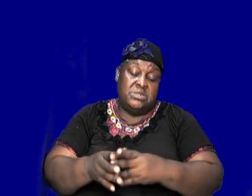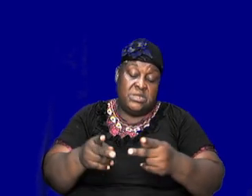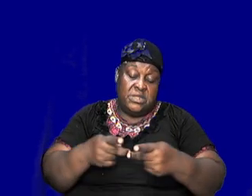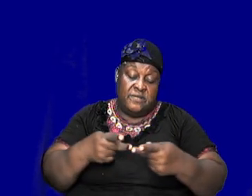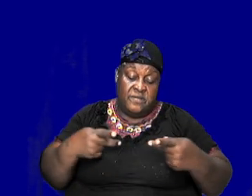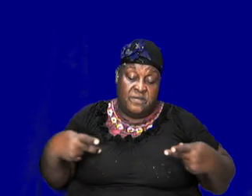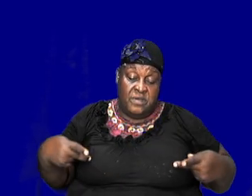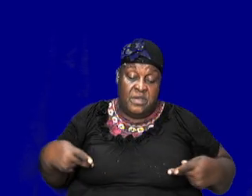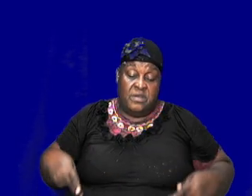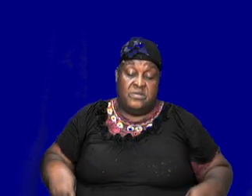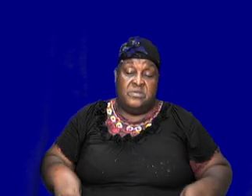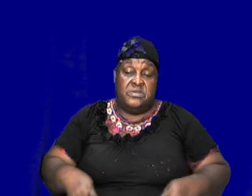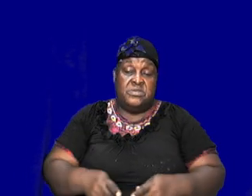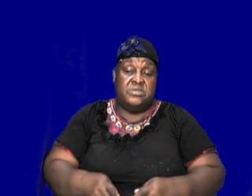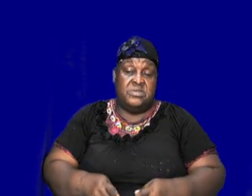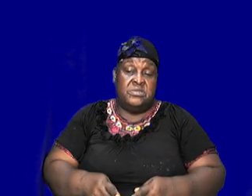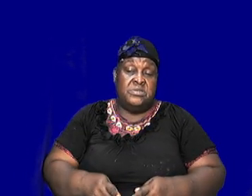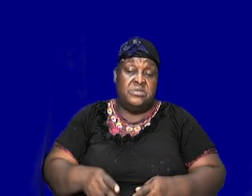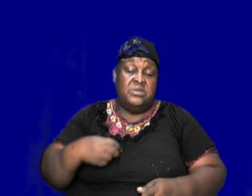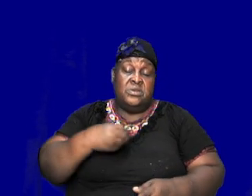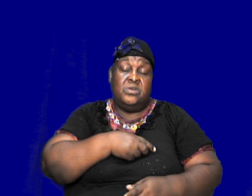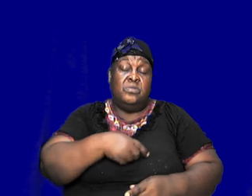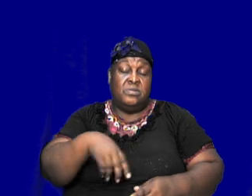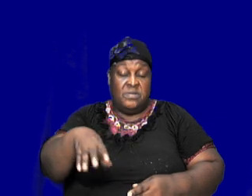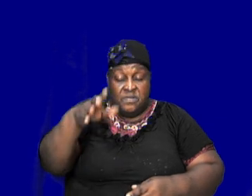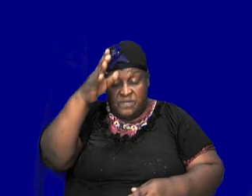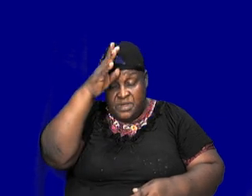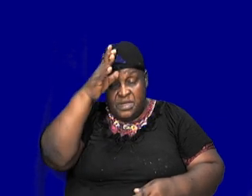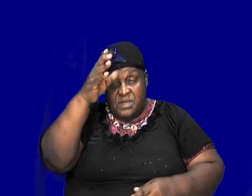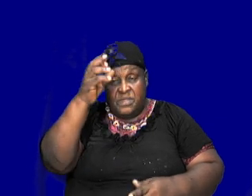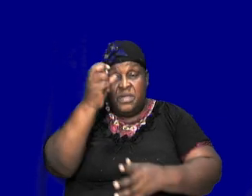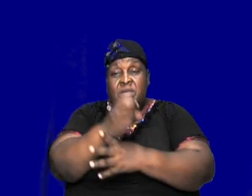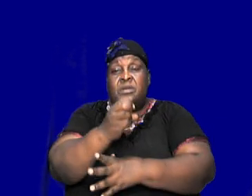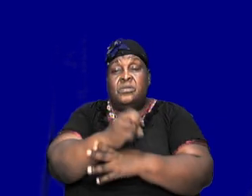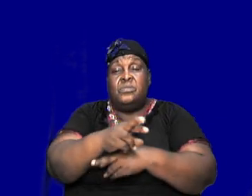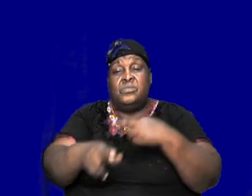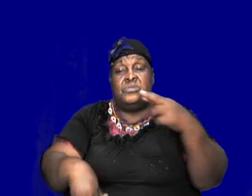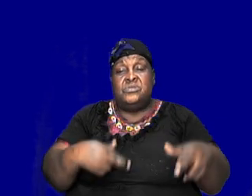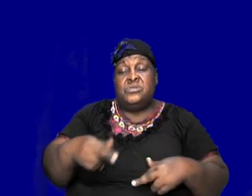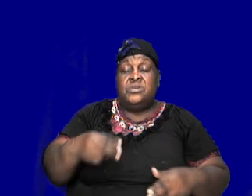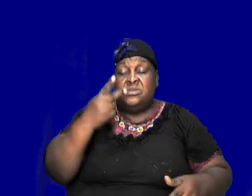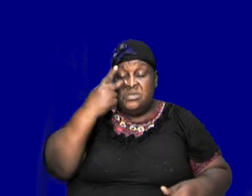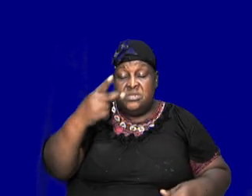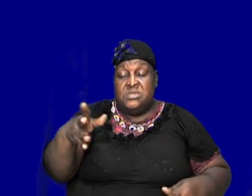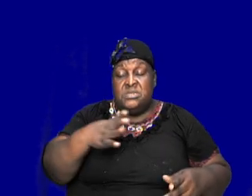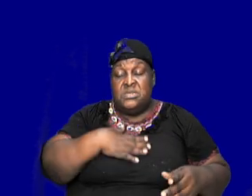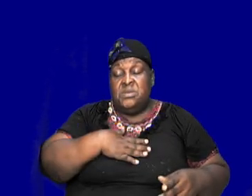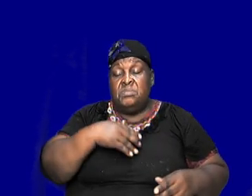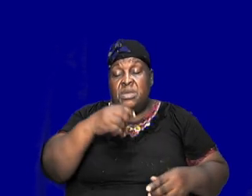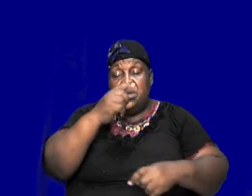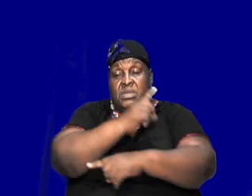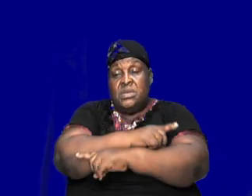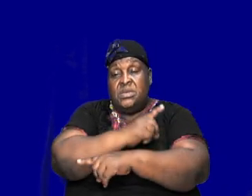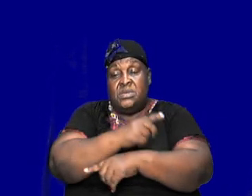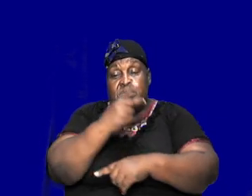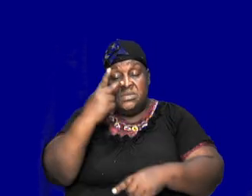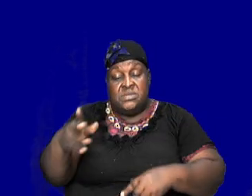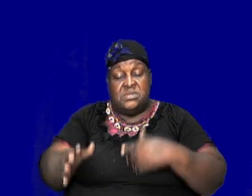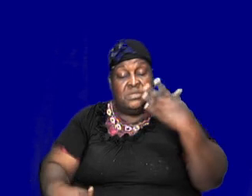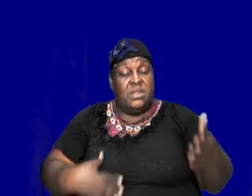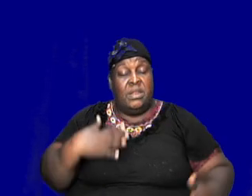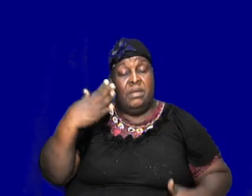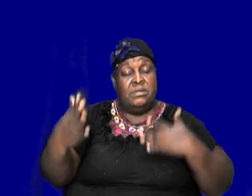And Jesus said, our father Abraham rejoiced to see my day. He saw it and was